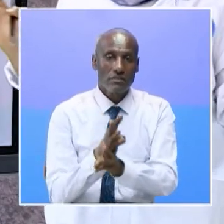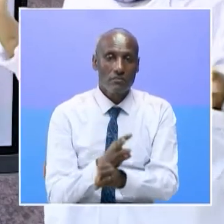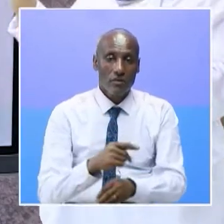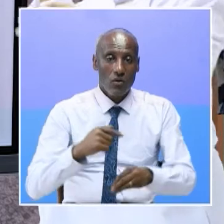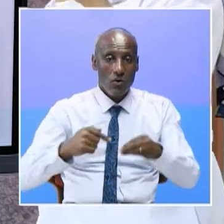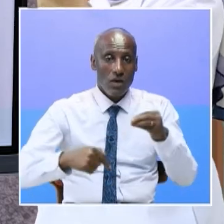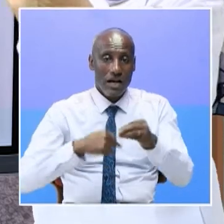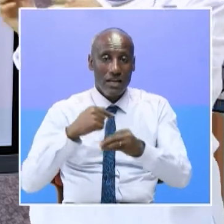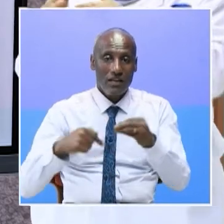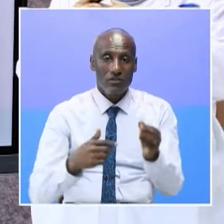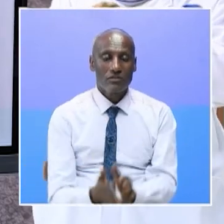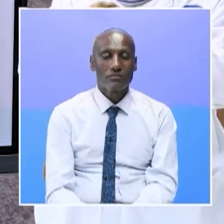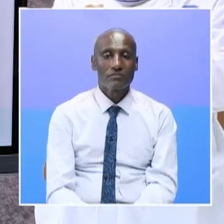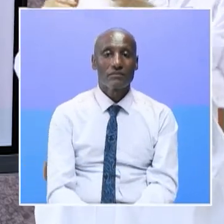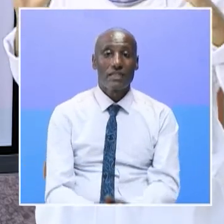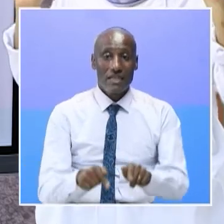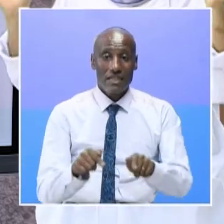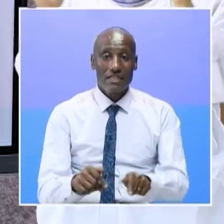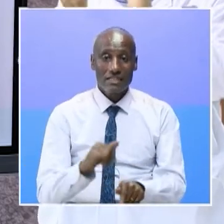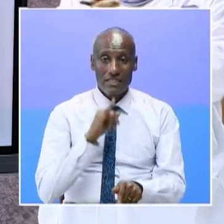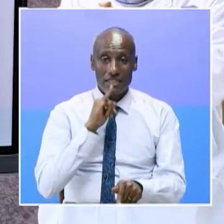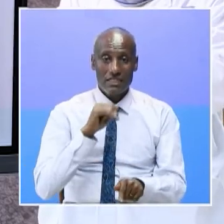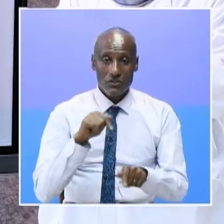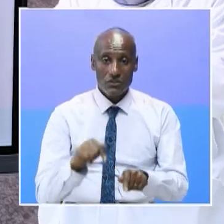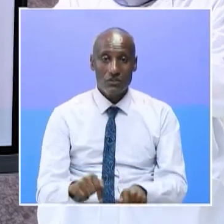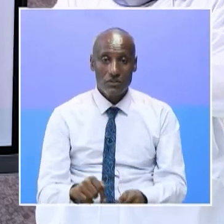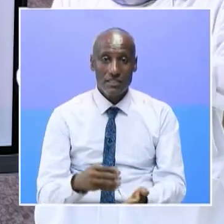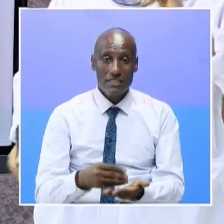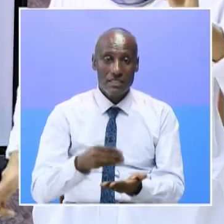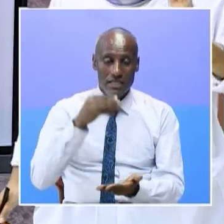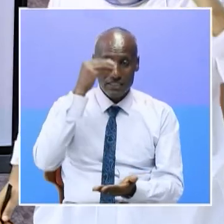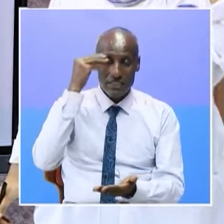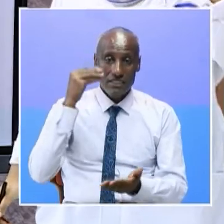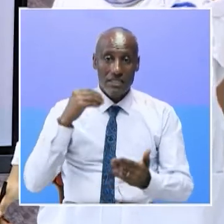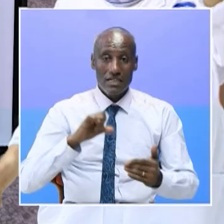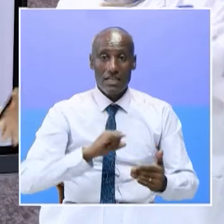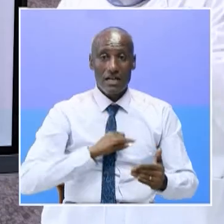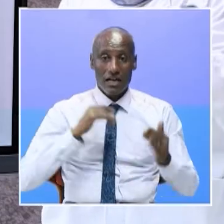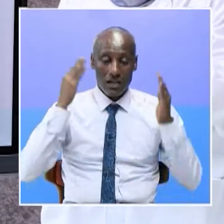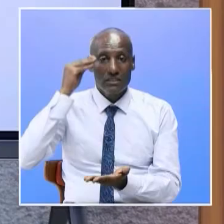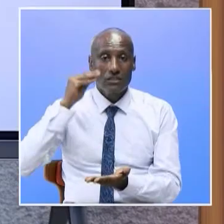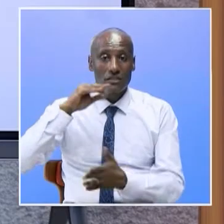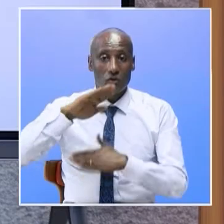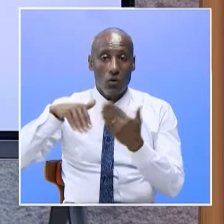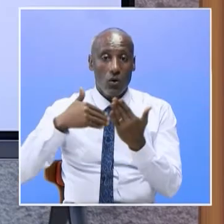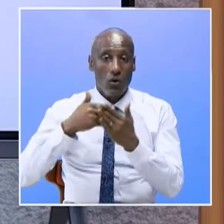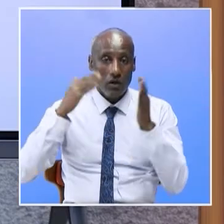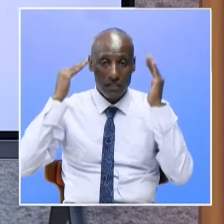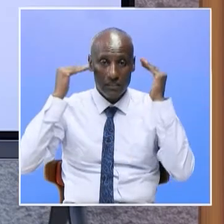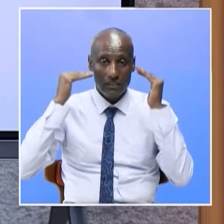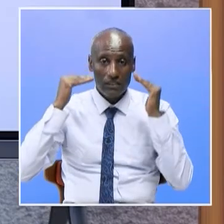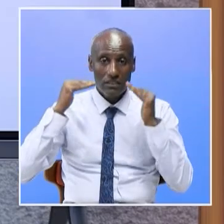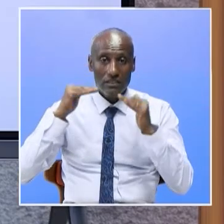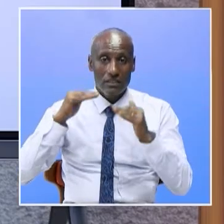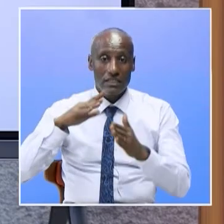Around. This is your today's lesson. I hope you all are understand today's topic. So let